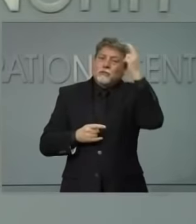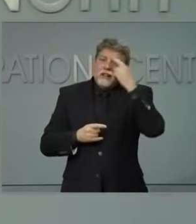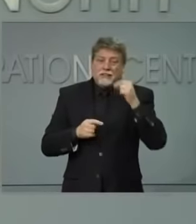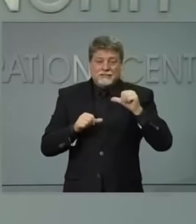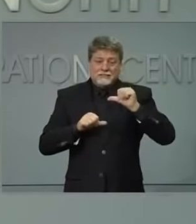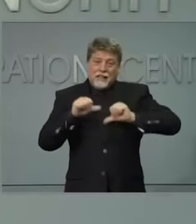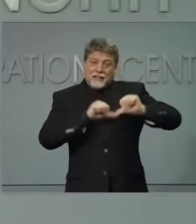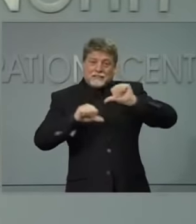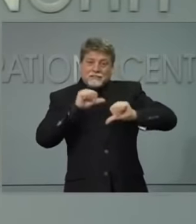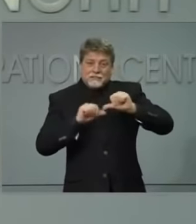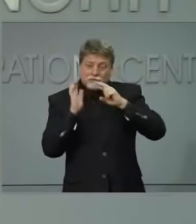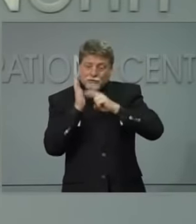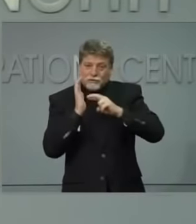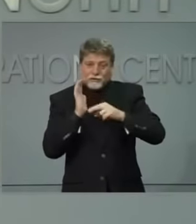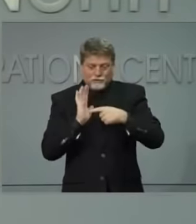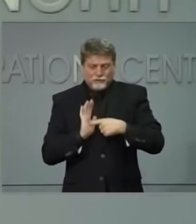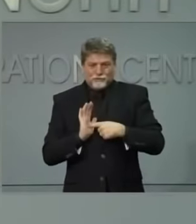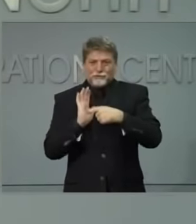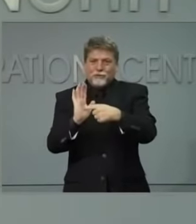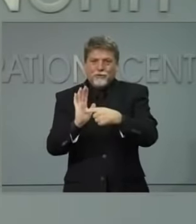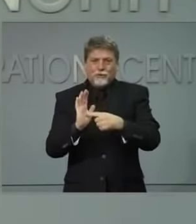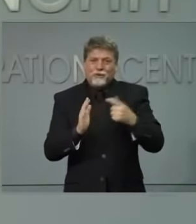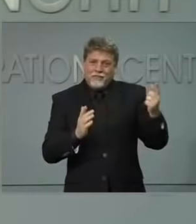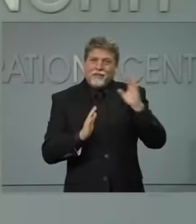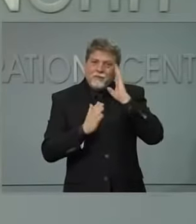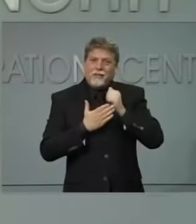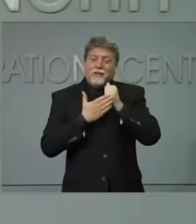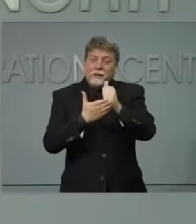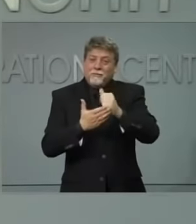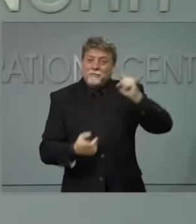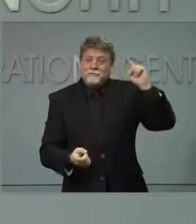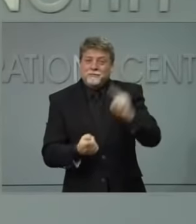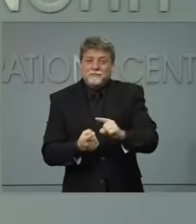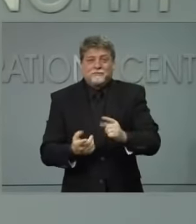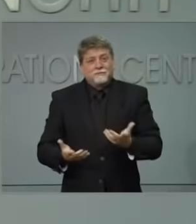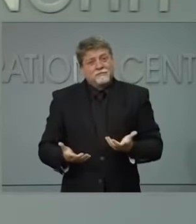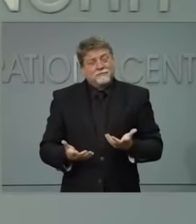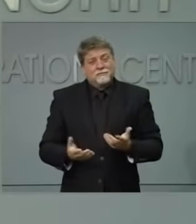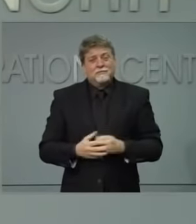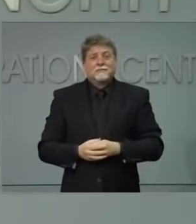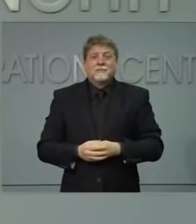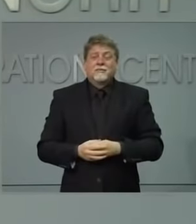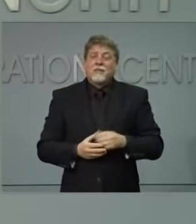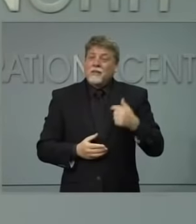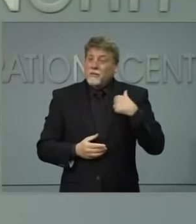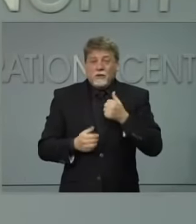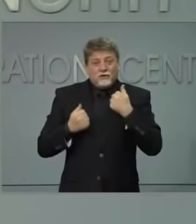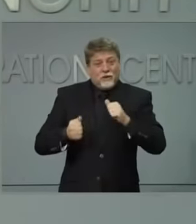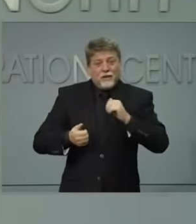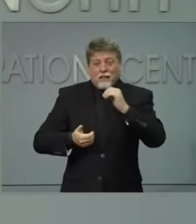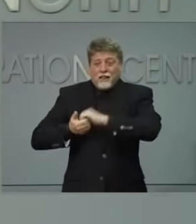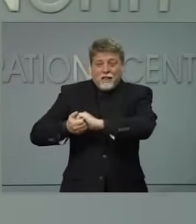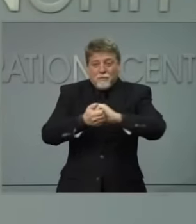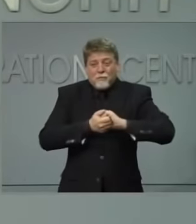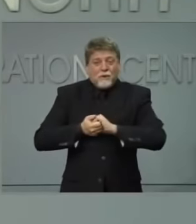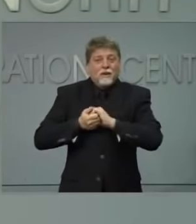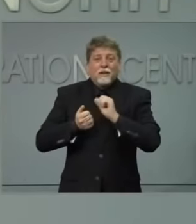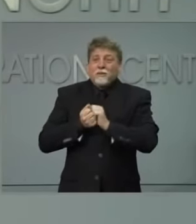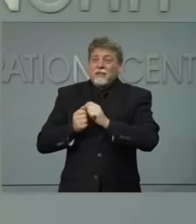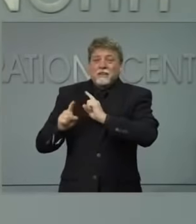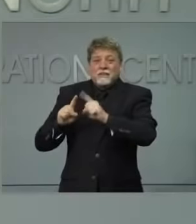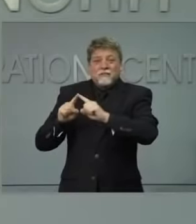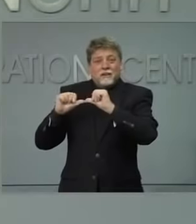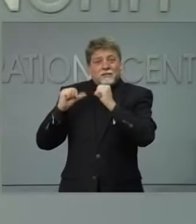it done. We're looking forward to continuing to work with our local partners. Our Department of Health and Human Services has stepped up to